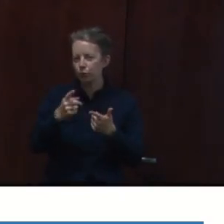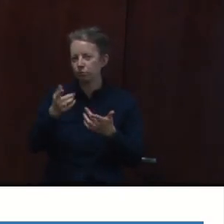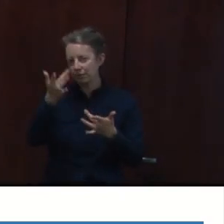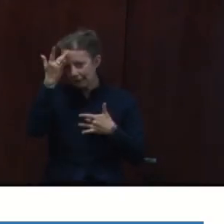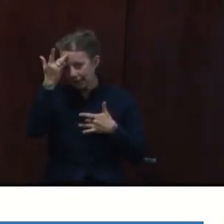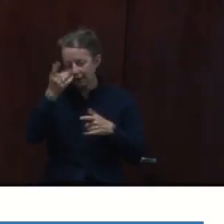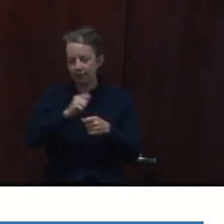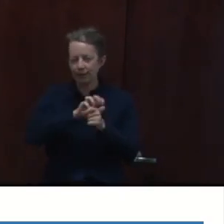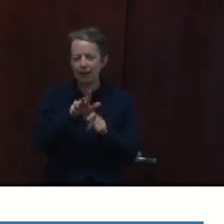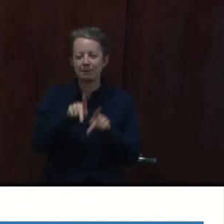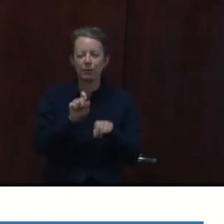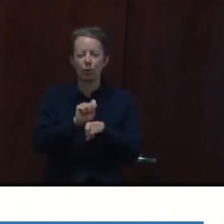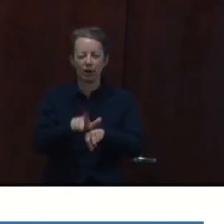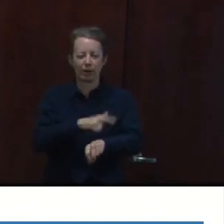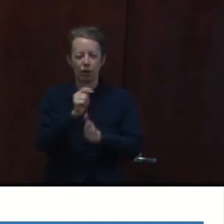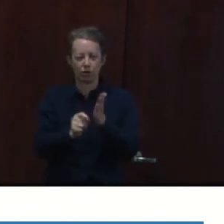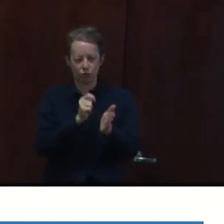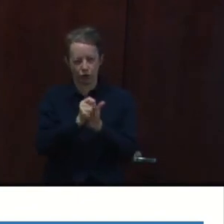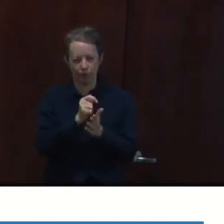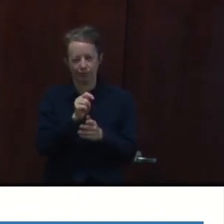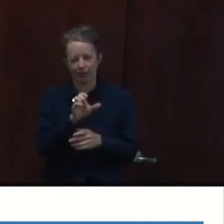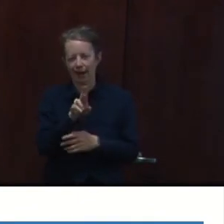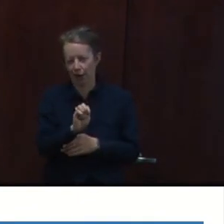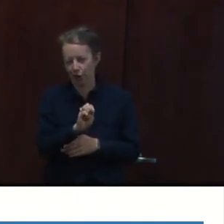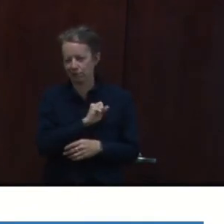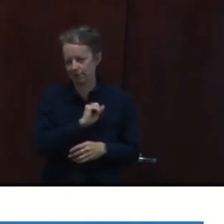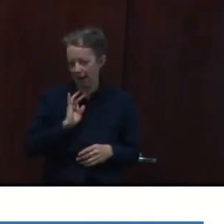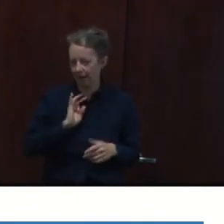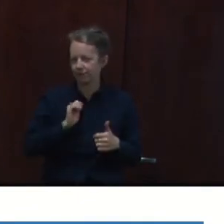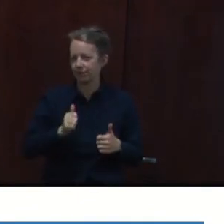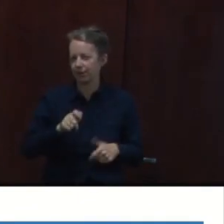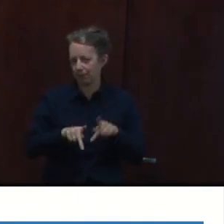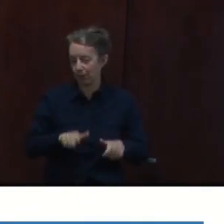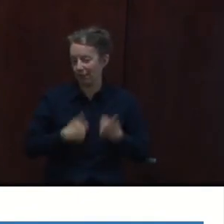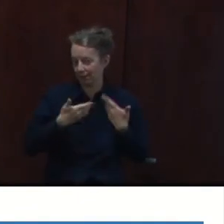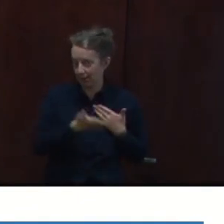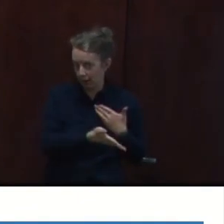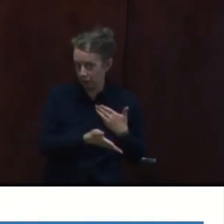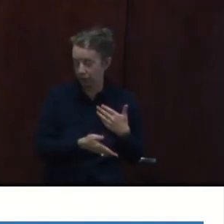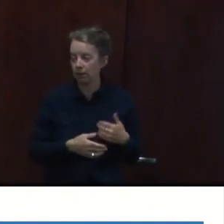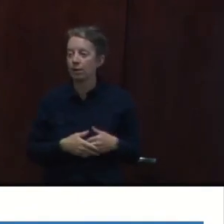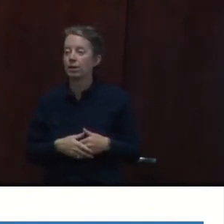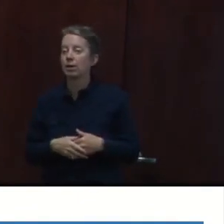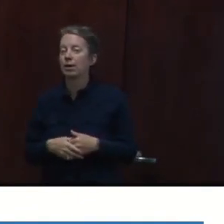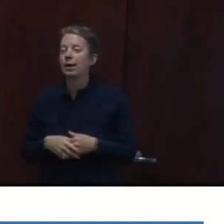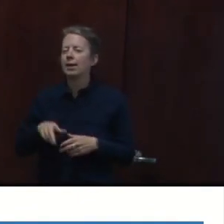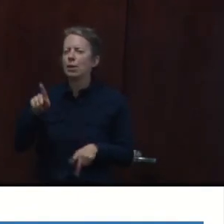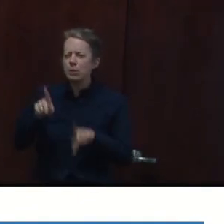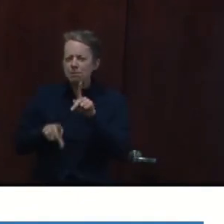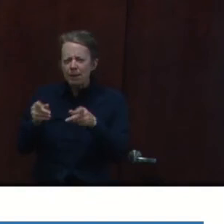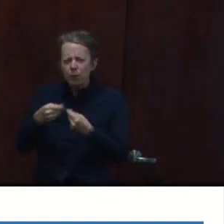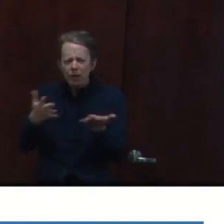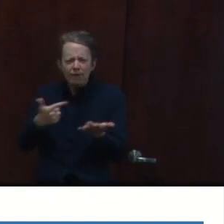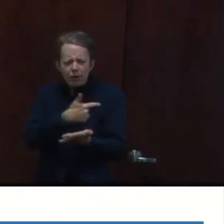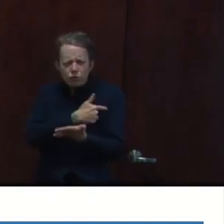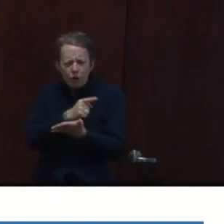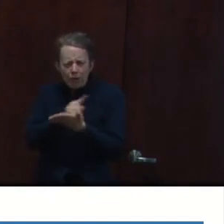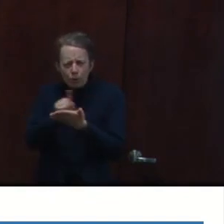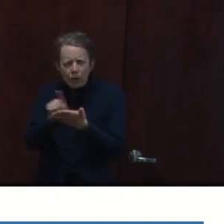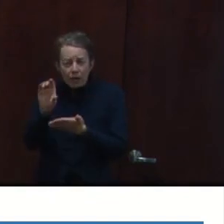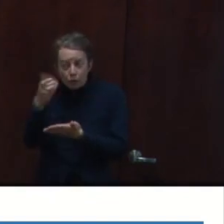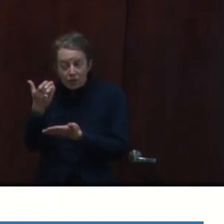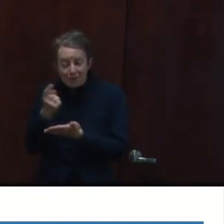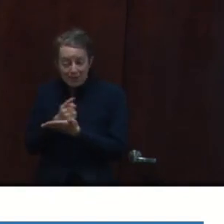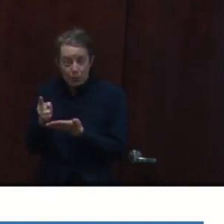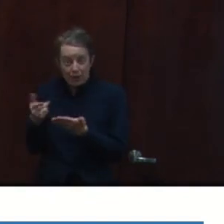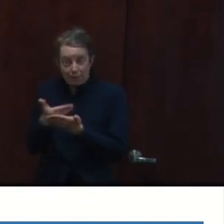long-term care facility staff and residents. So those first folks that we did that week of Christmas and the week of New Year's are just